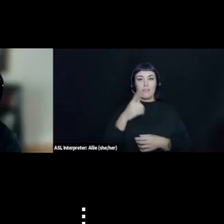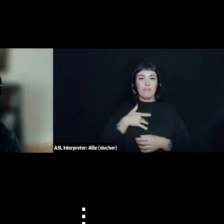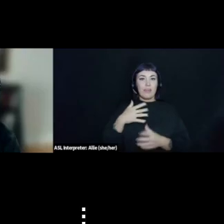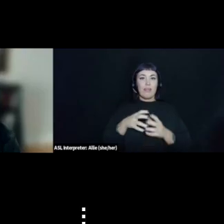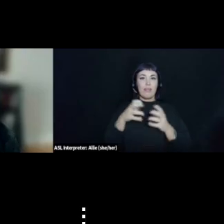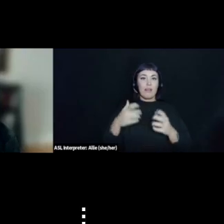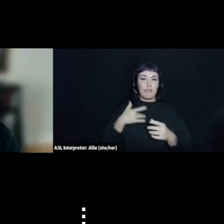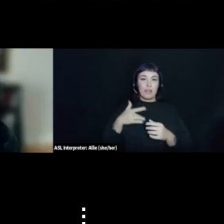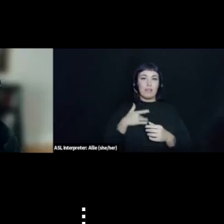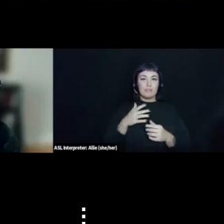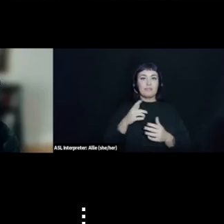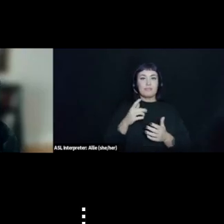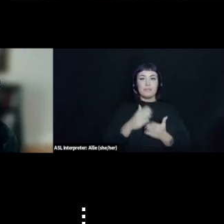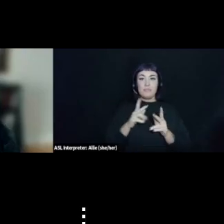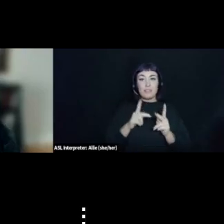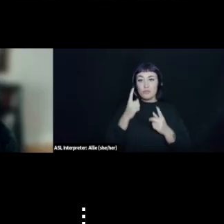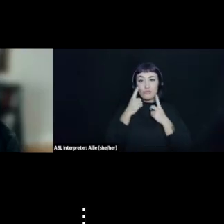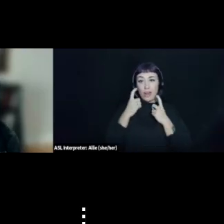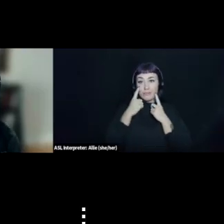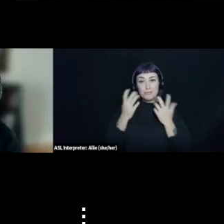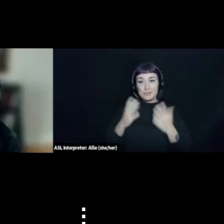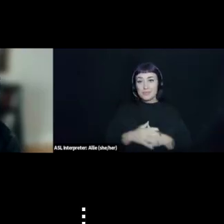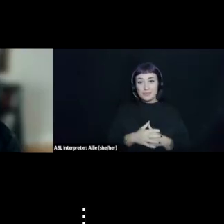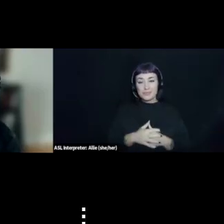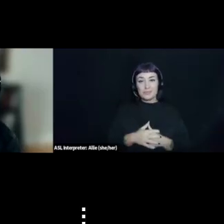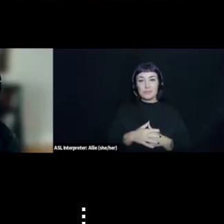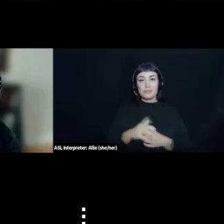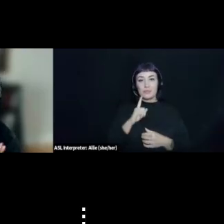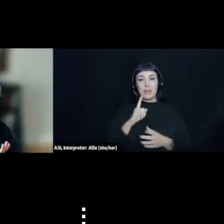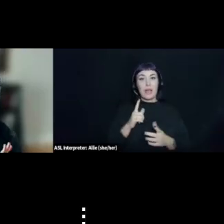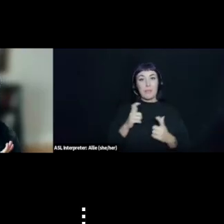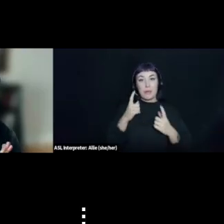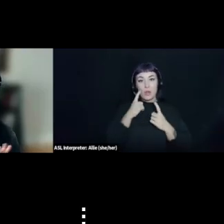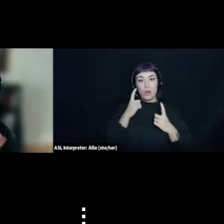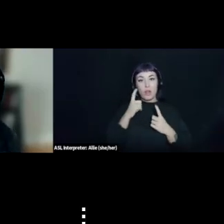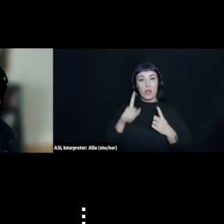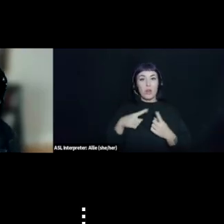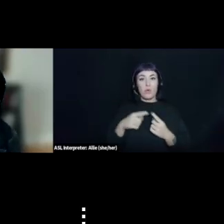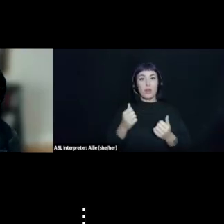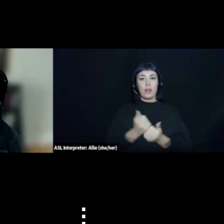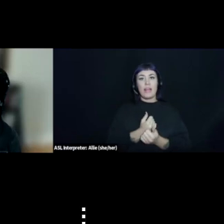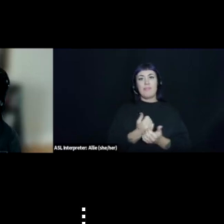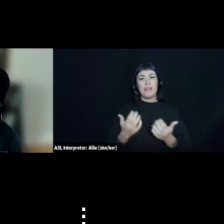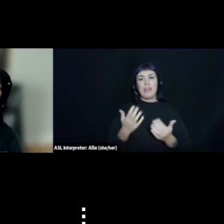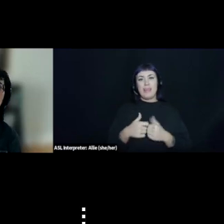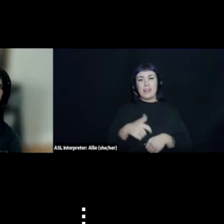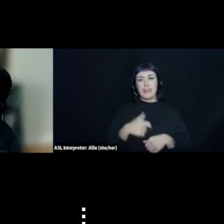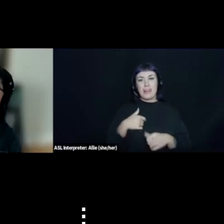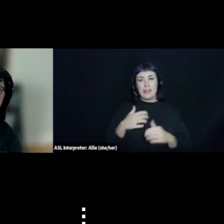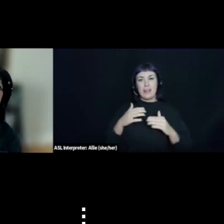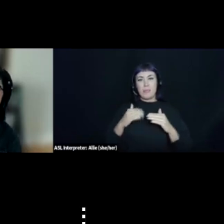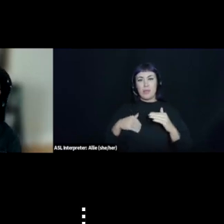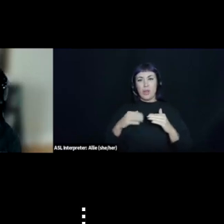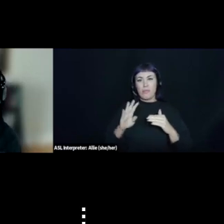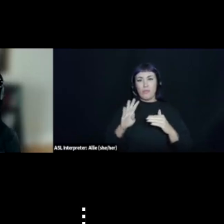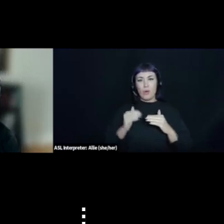a lot of feelings, some people just cry. And I'm actually a huge crier. Like when anytime I'm below a 4 or